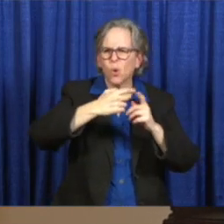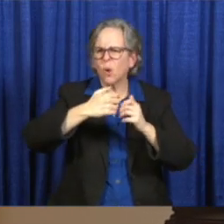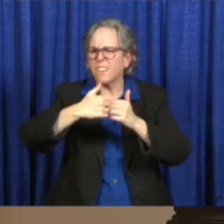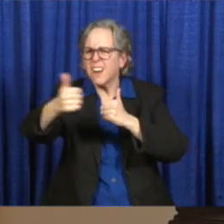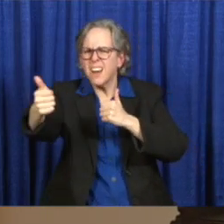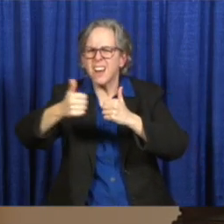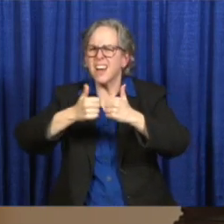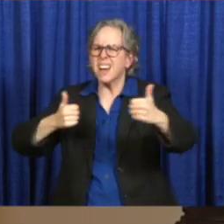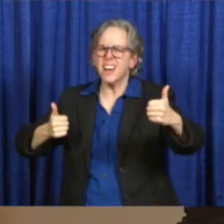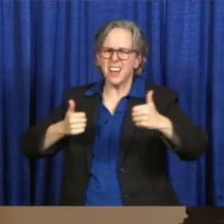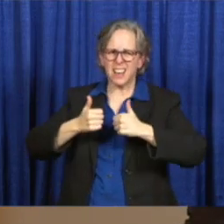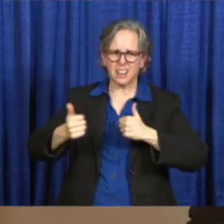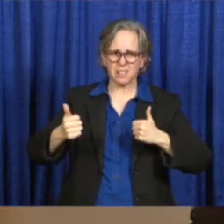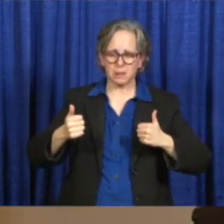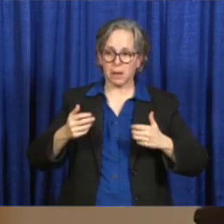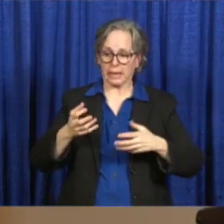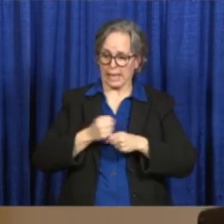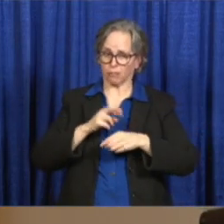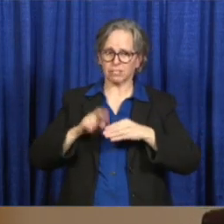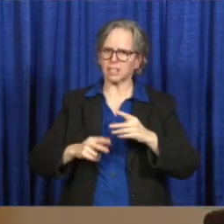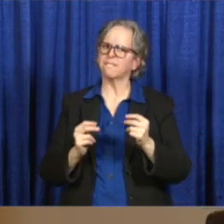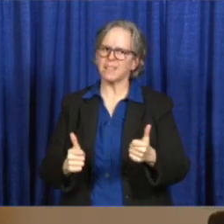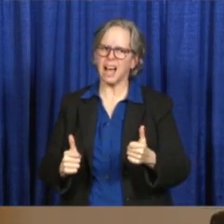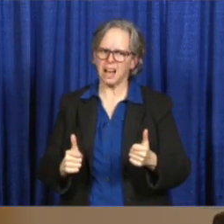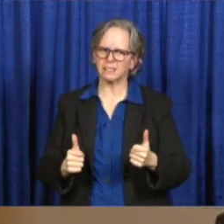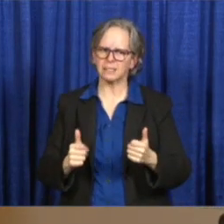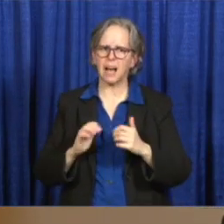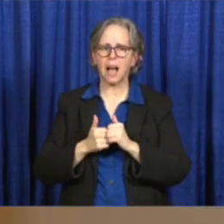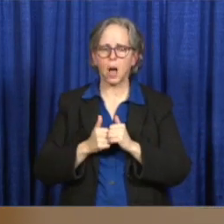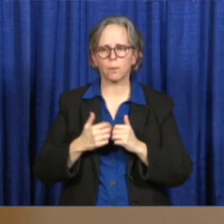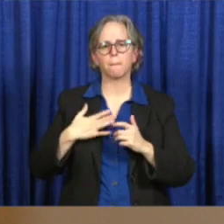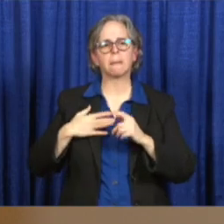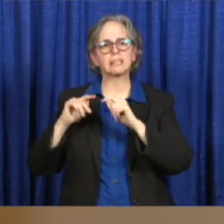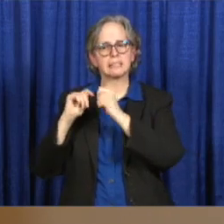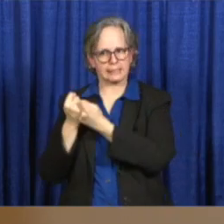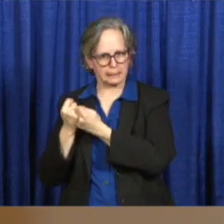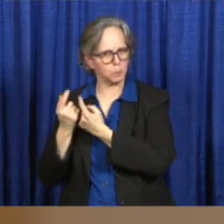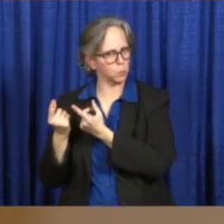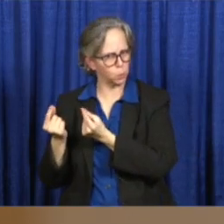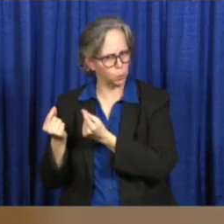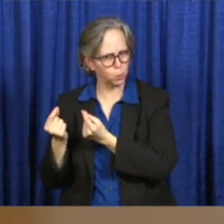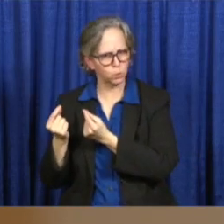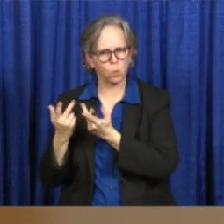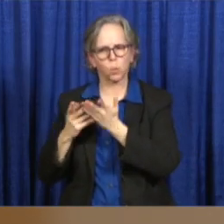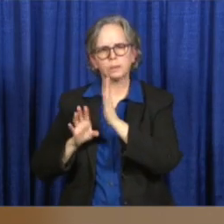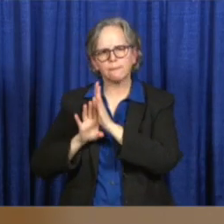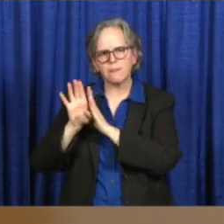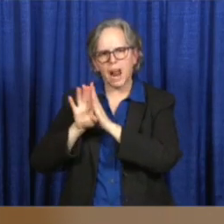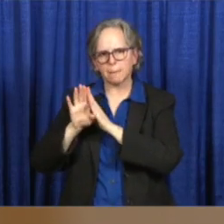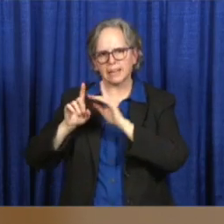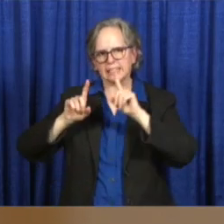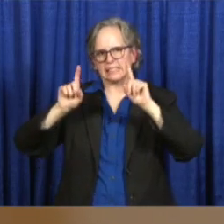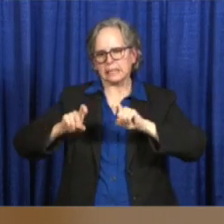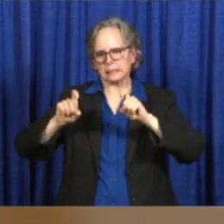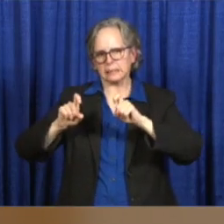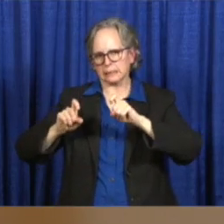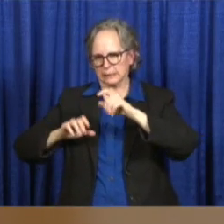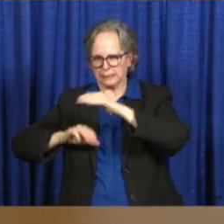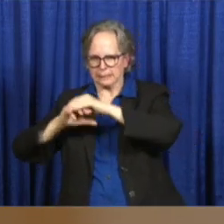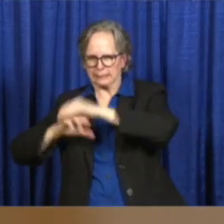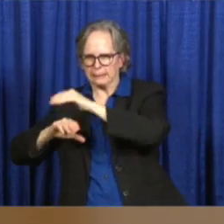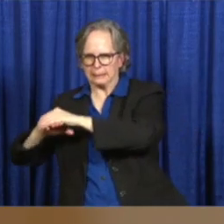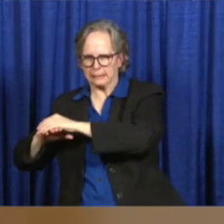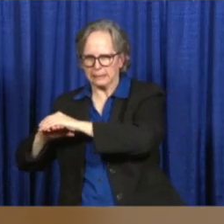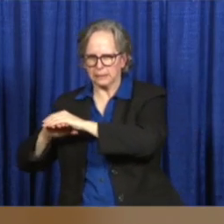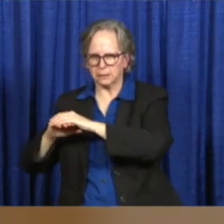Ohio Department of Health has ramped up our testing capability, and we have information on our